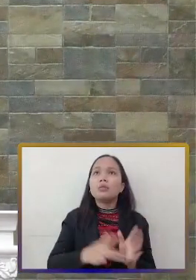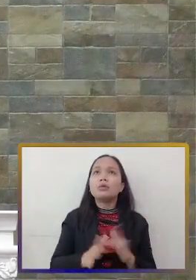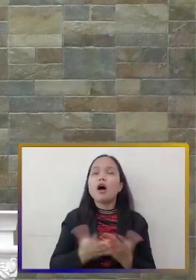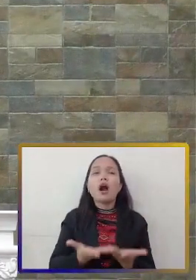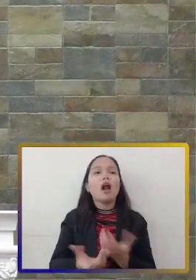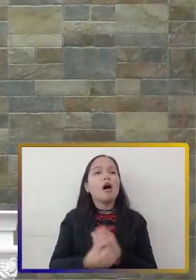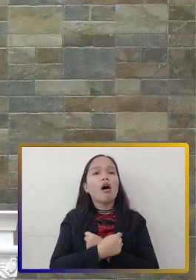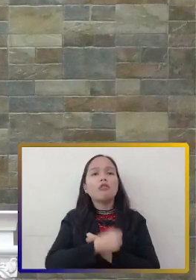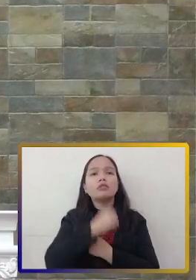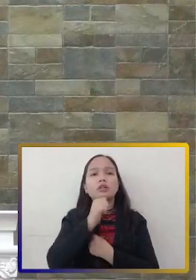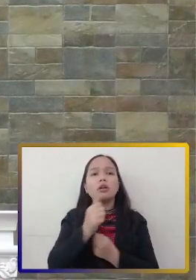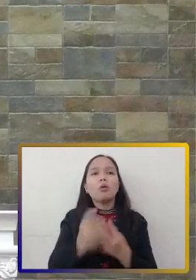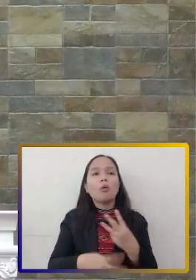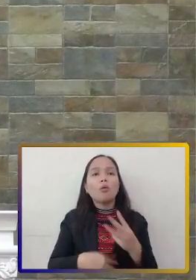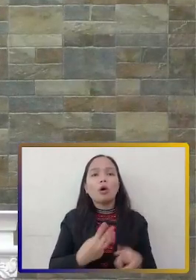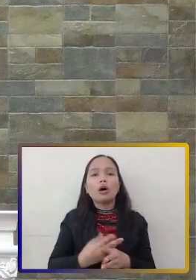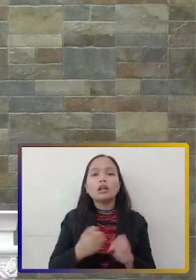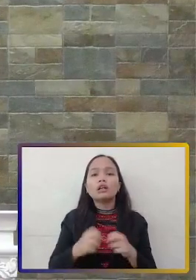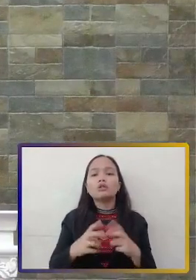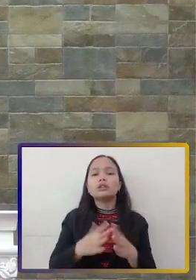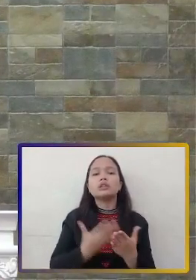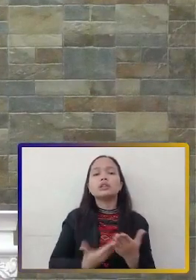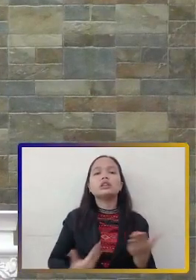neither the things that are in the world.